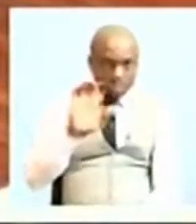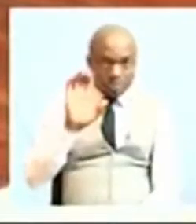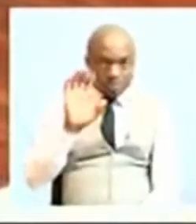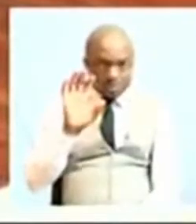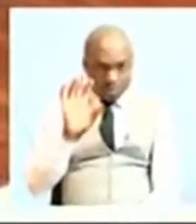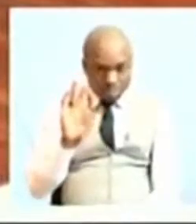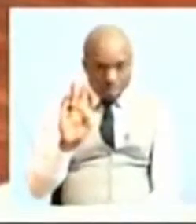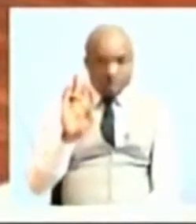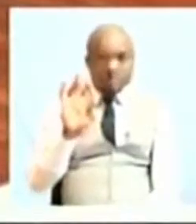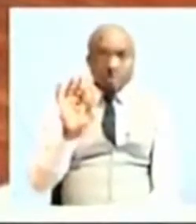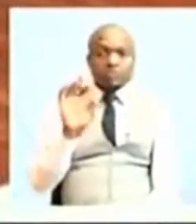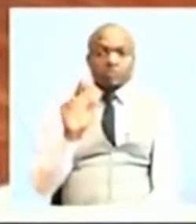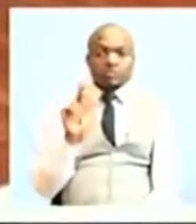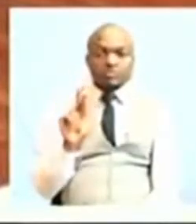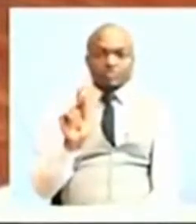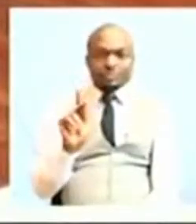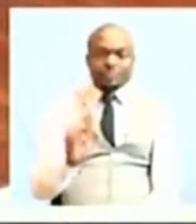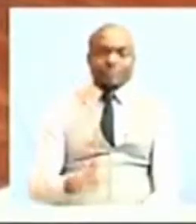116,379 kwacha.